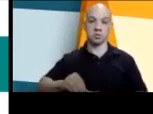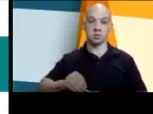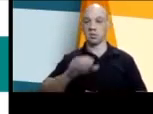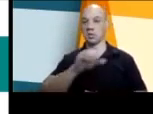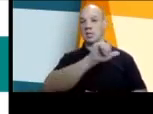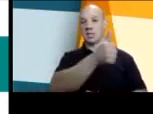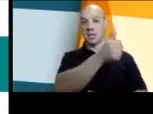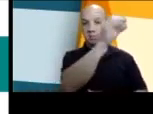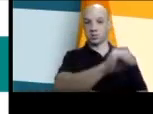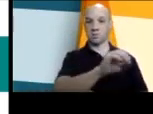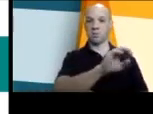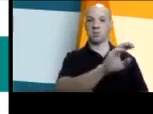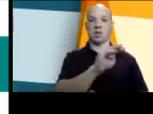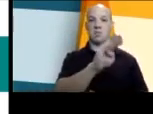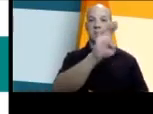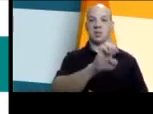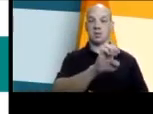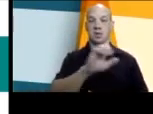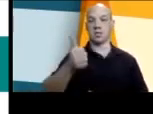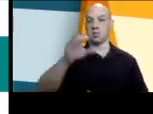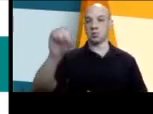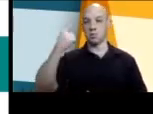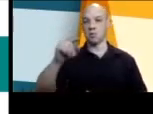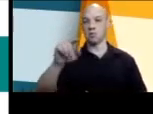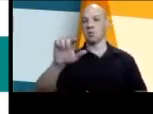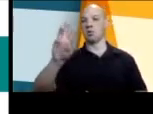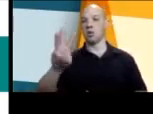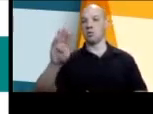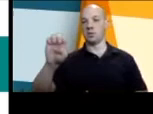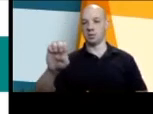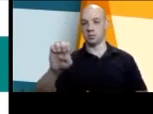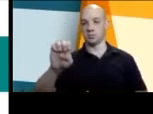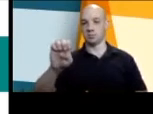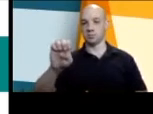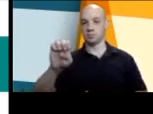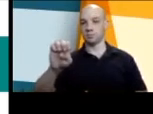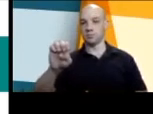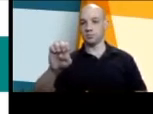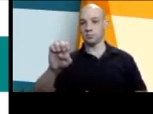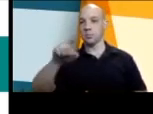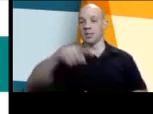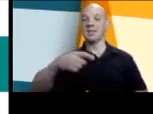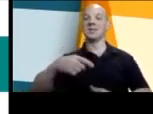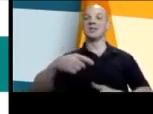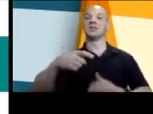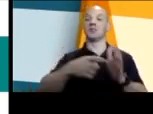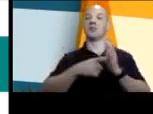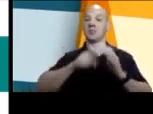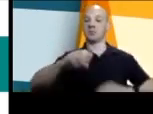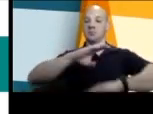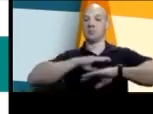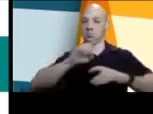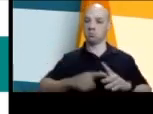for MBE, and 10% for WBE. These requirements may be met either through the initial